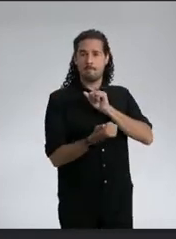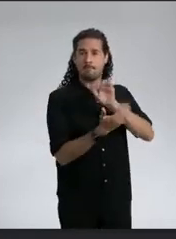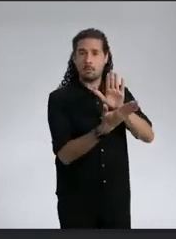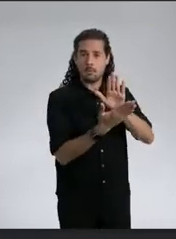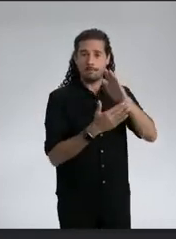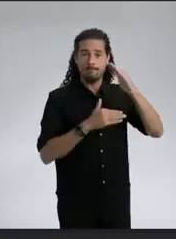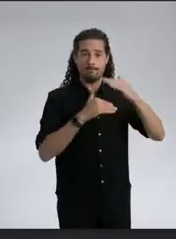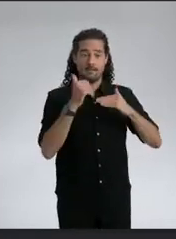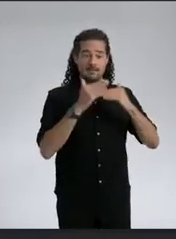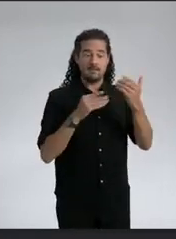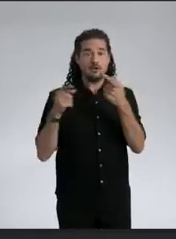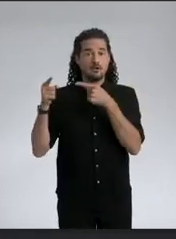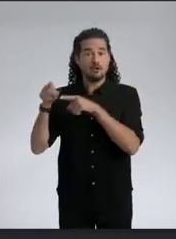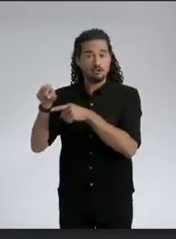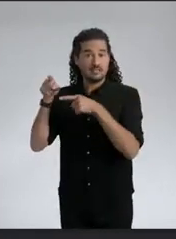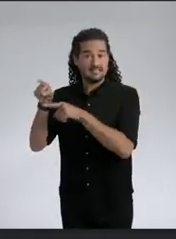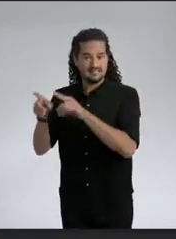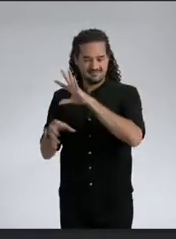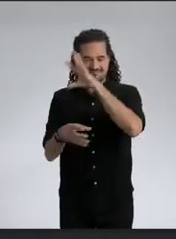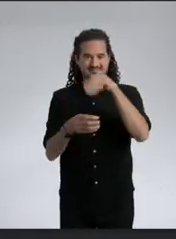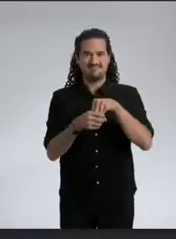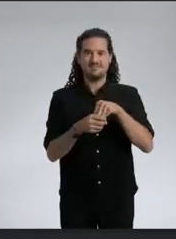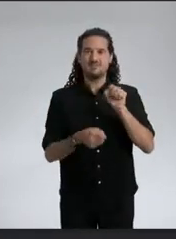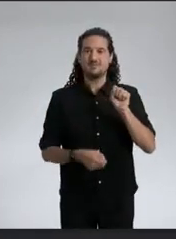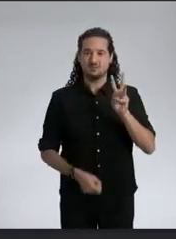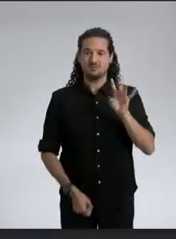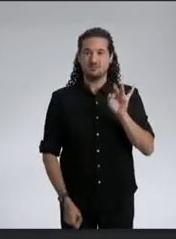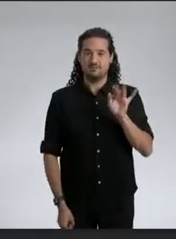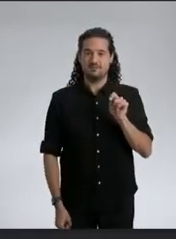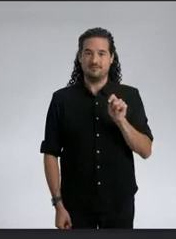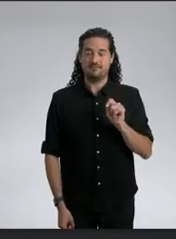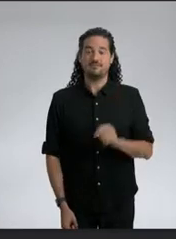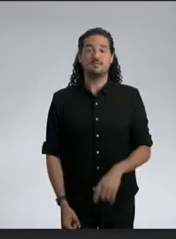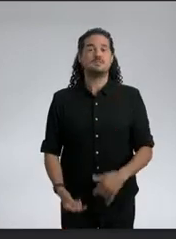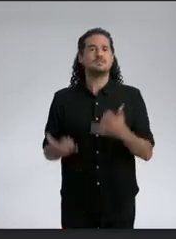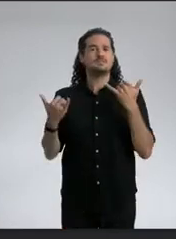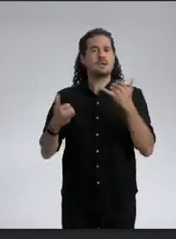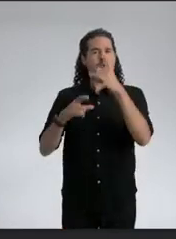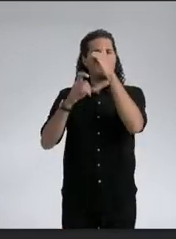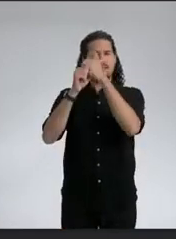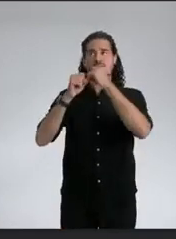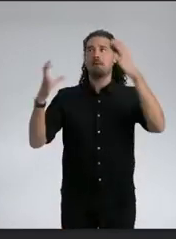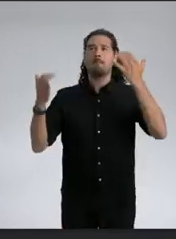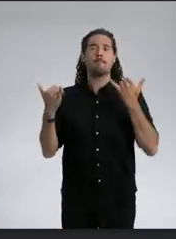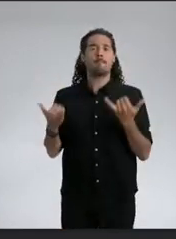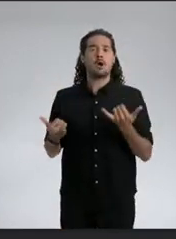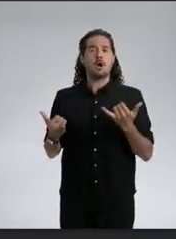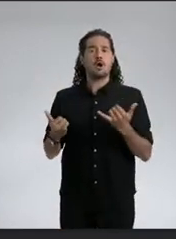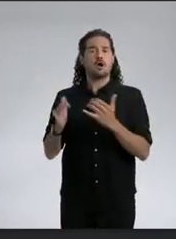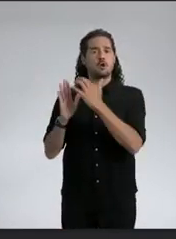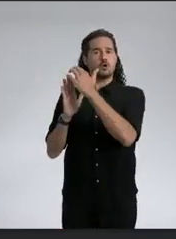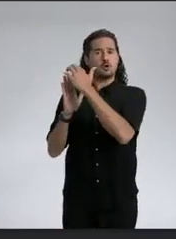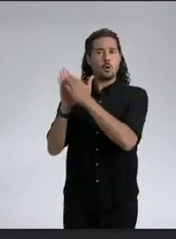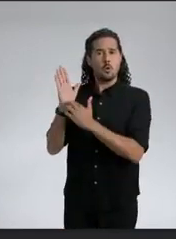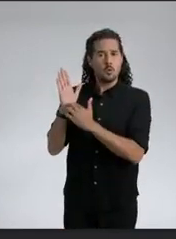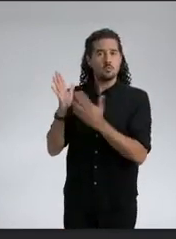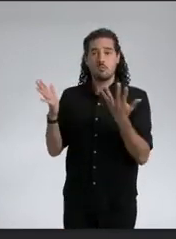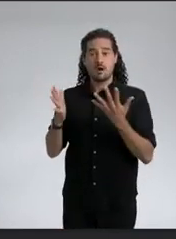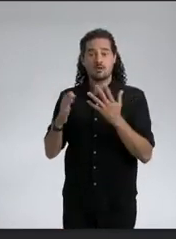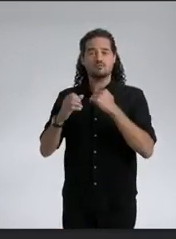into Swift. Today, we think of modern code as structured and easy to express what you want to